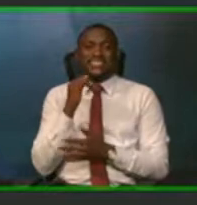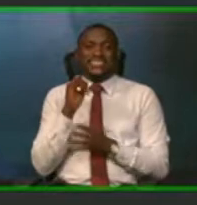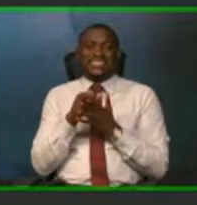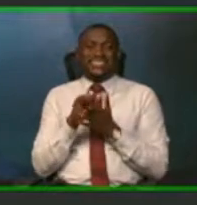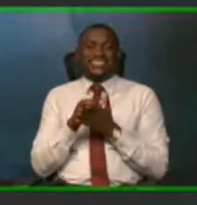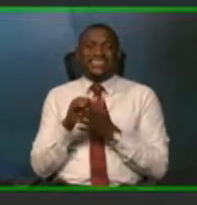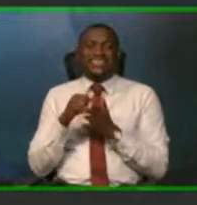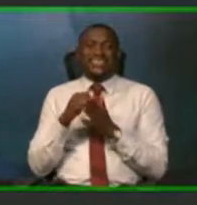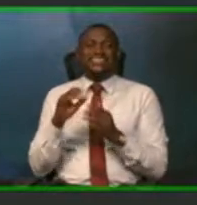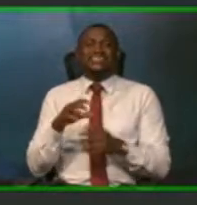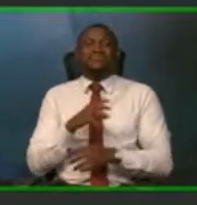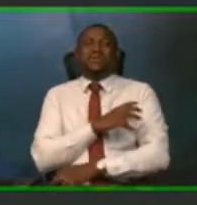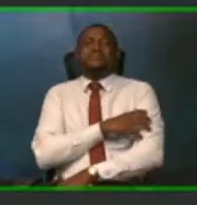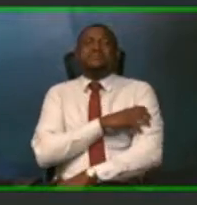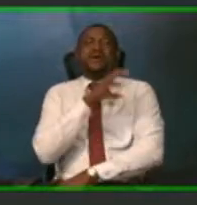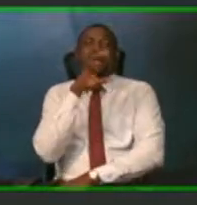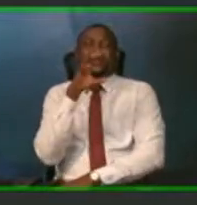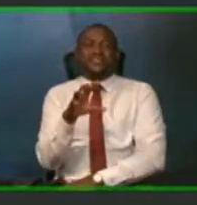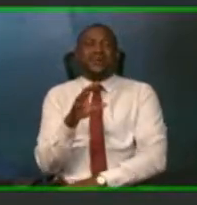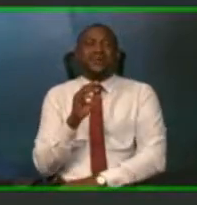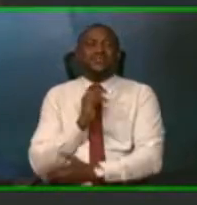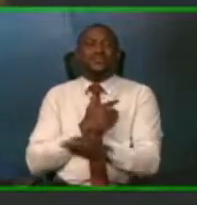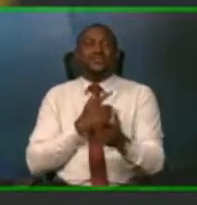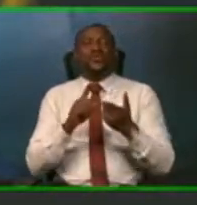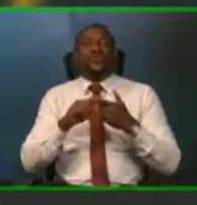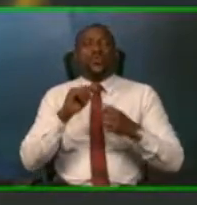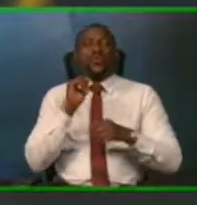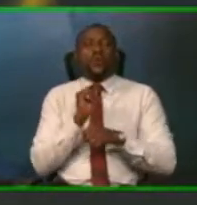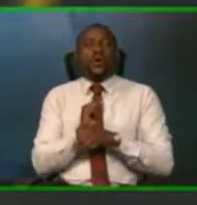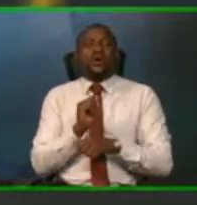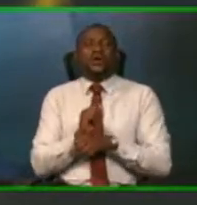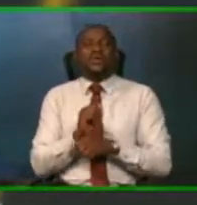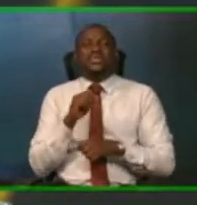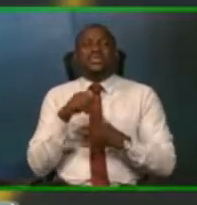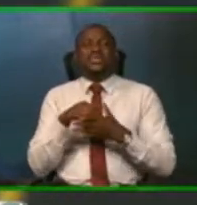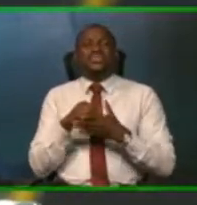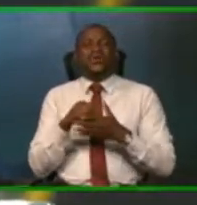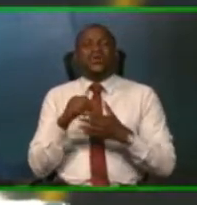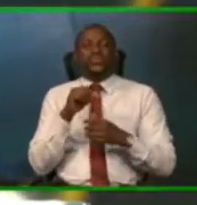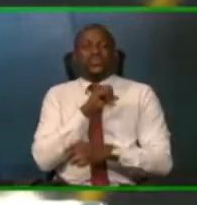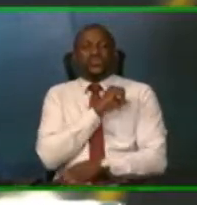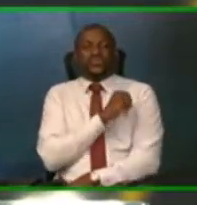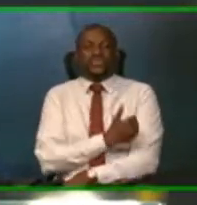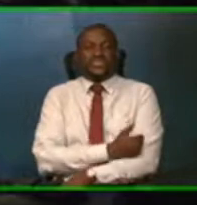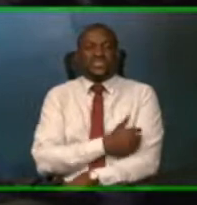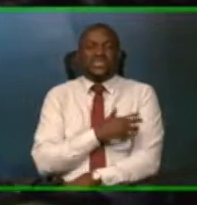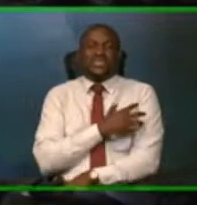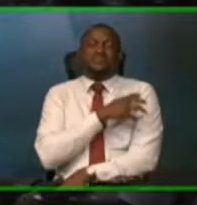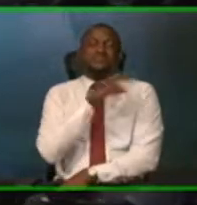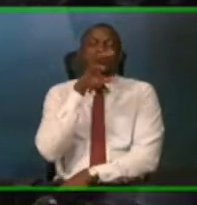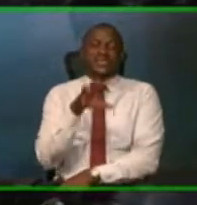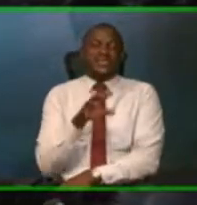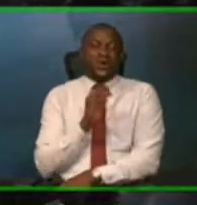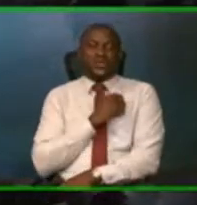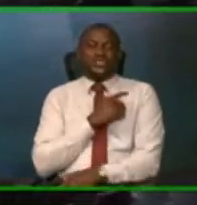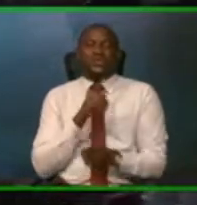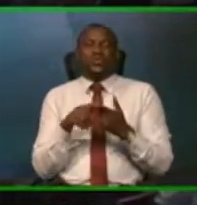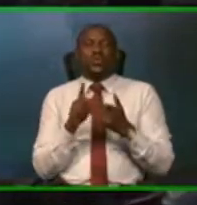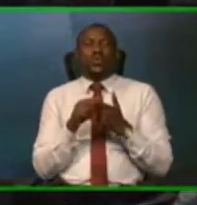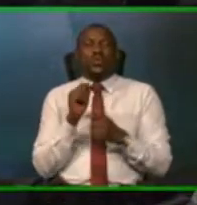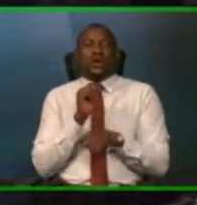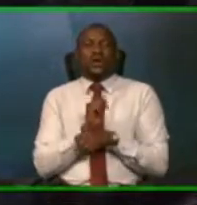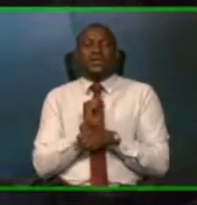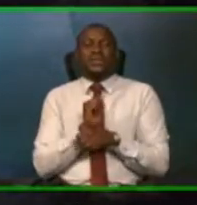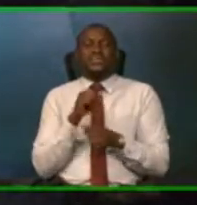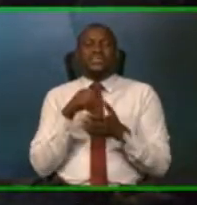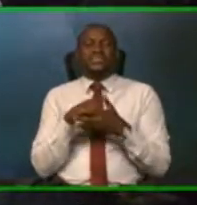that it empowers us to walk in authority. It empowers us to walk in authority. It